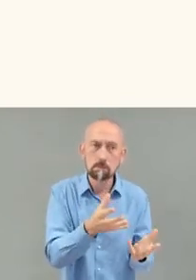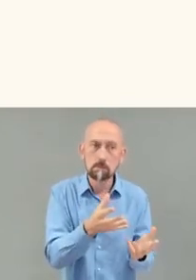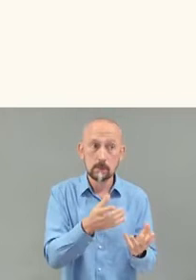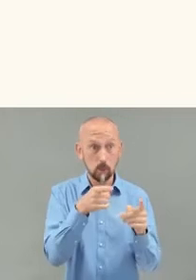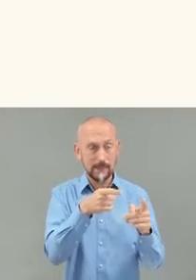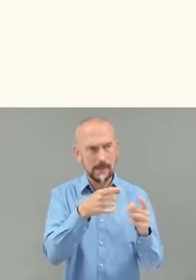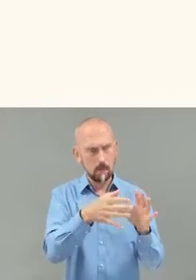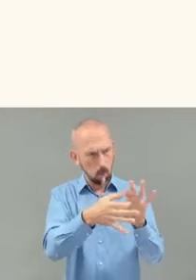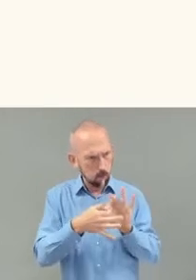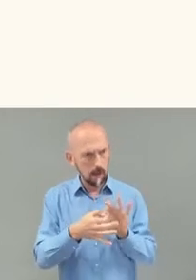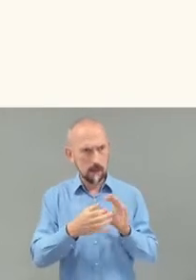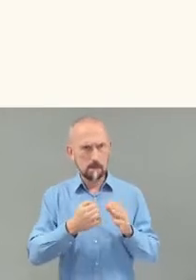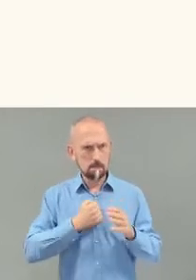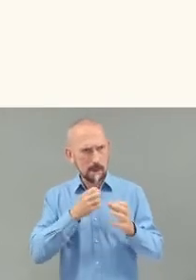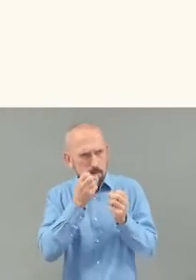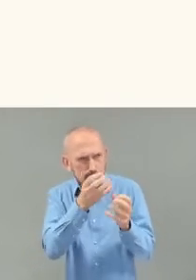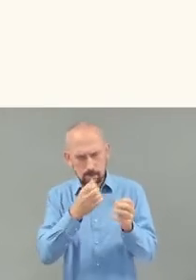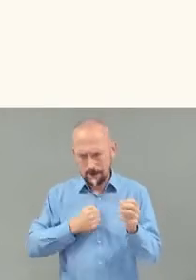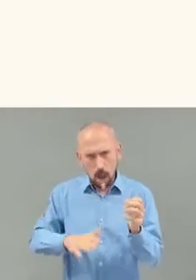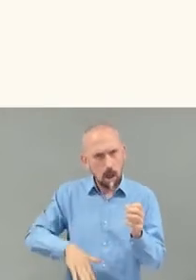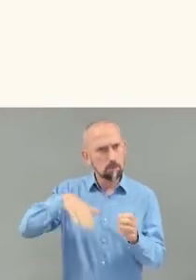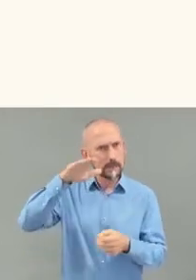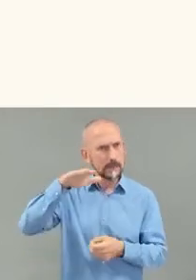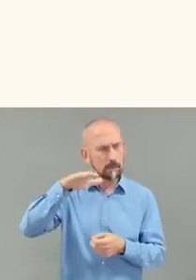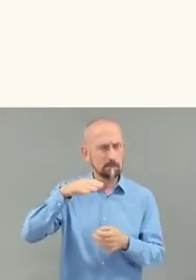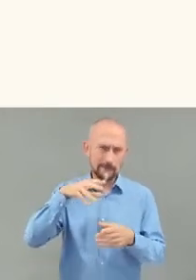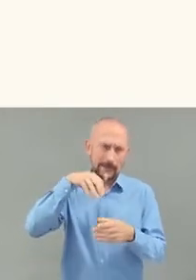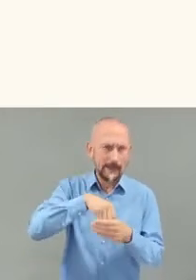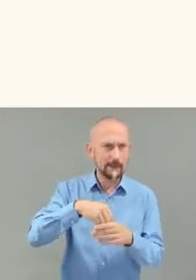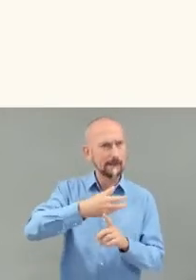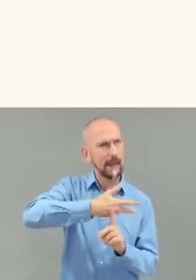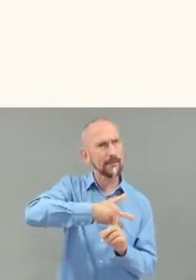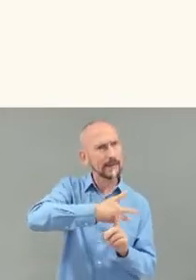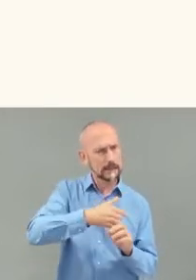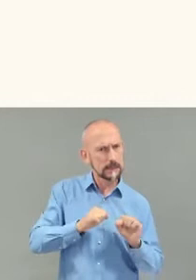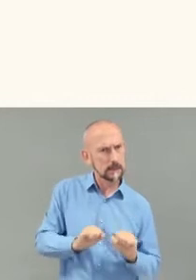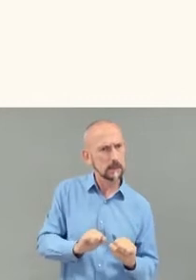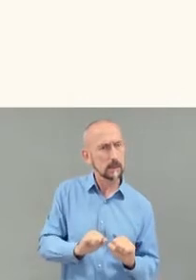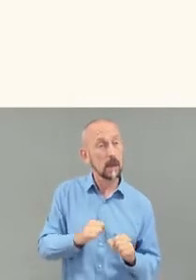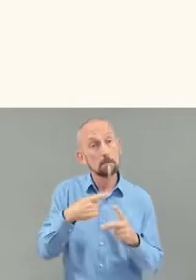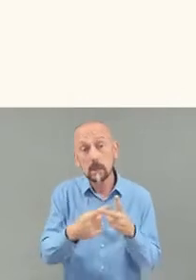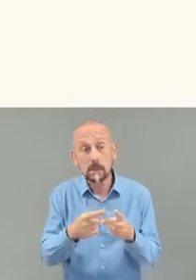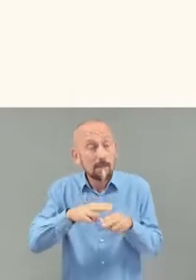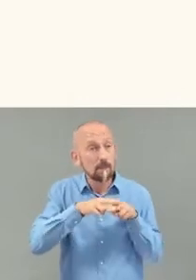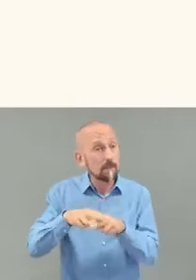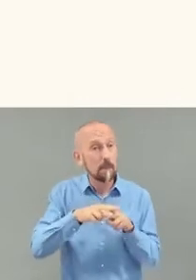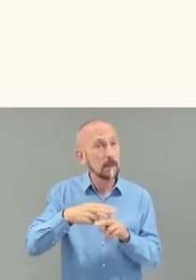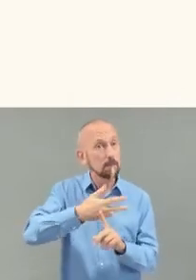communication of my upbringing, both within an ethnic culture as well as within my family setting and religious